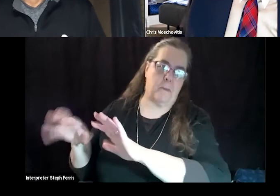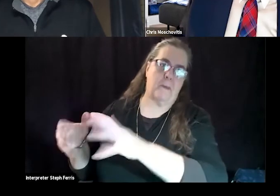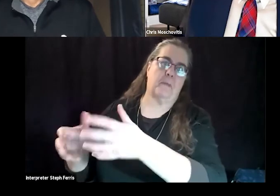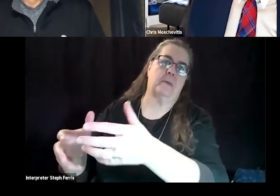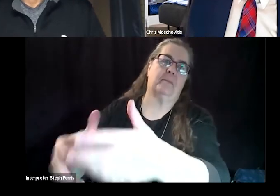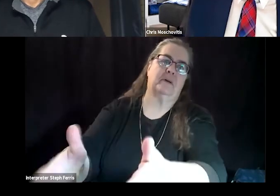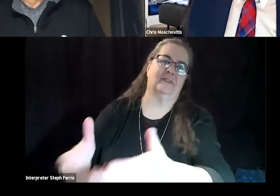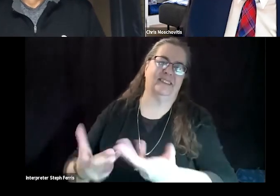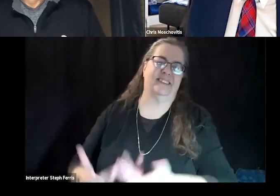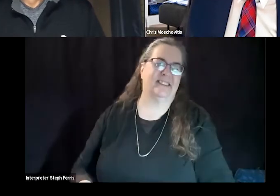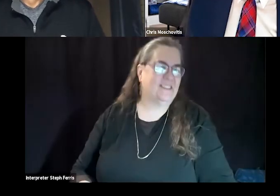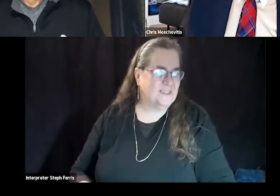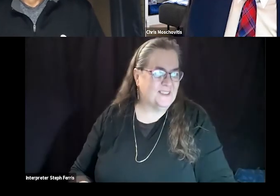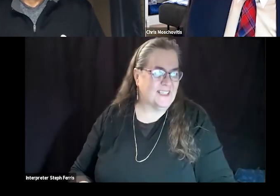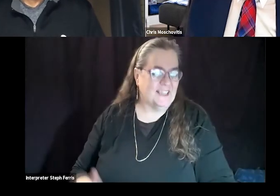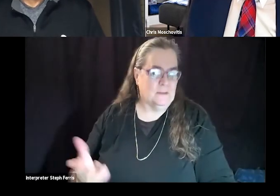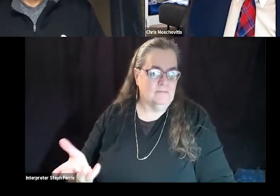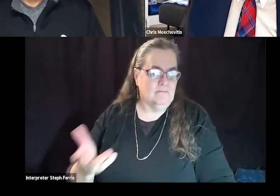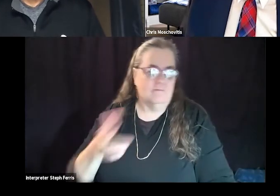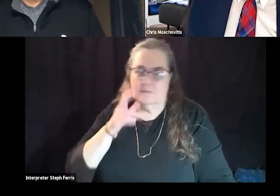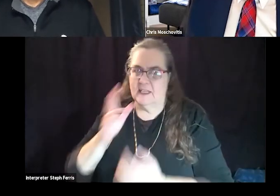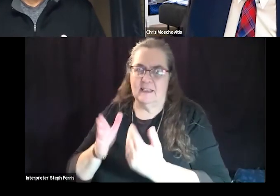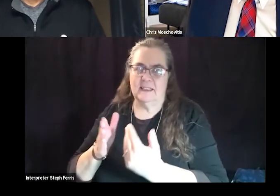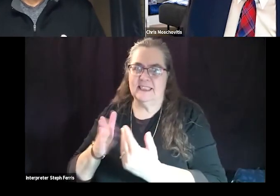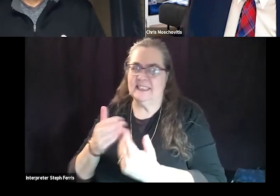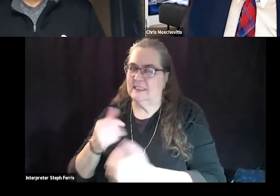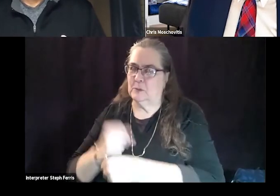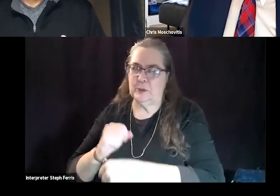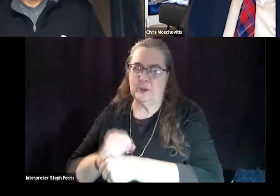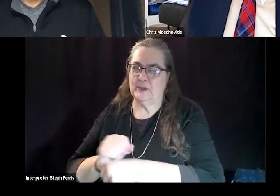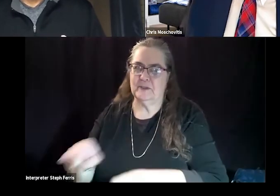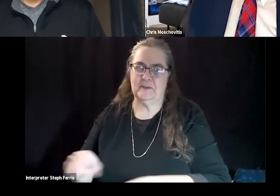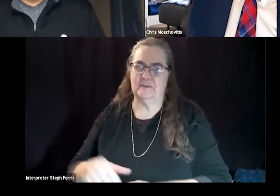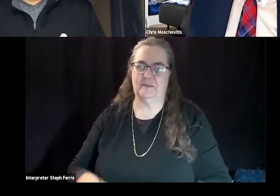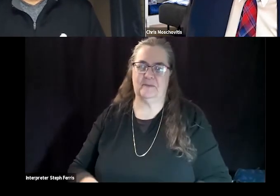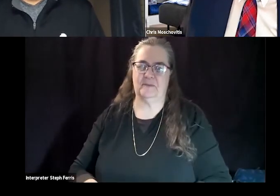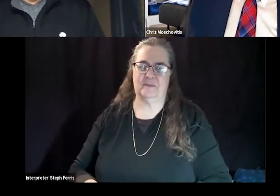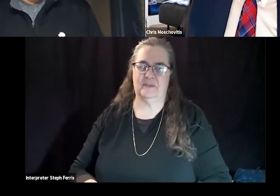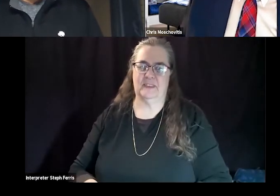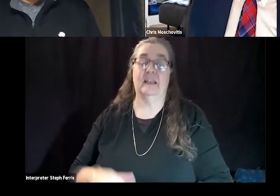heart. You should try incident response.